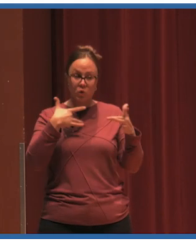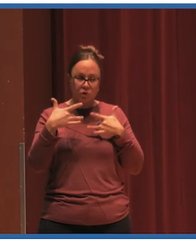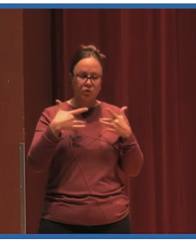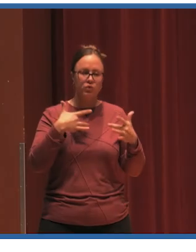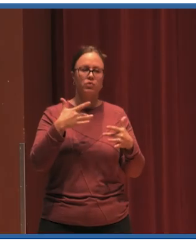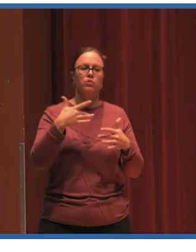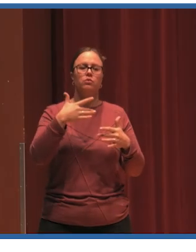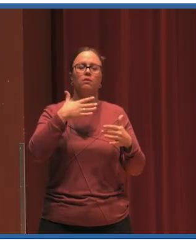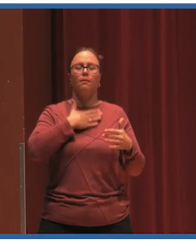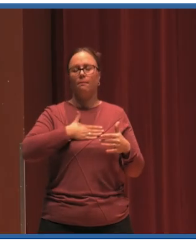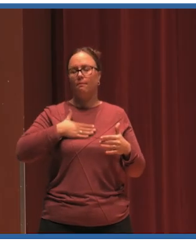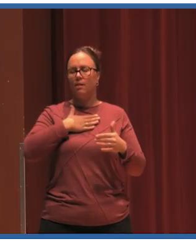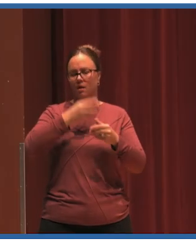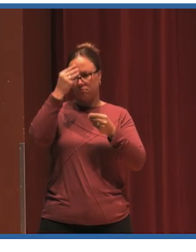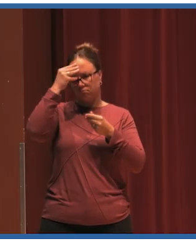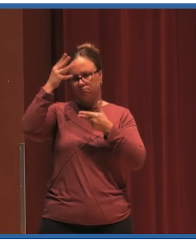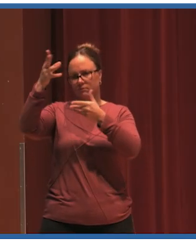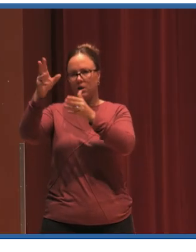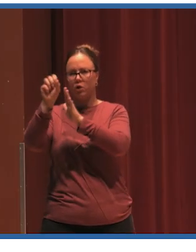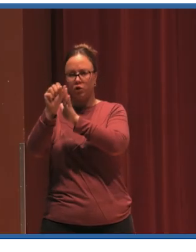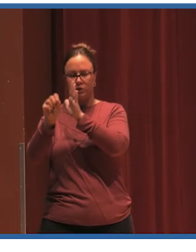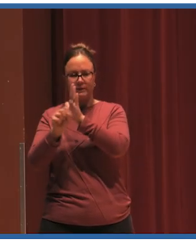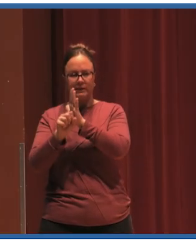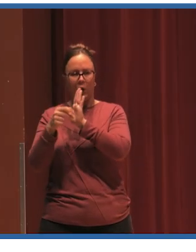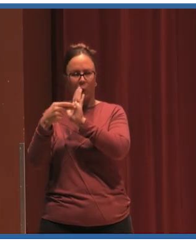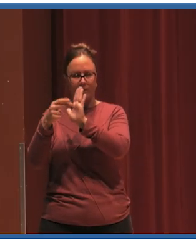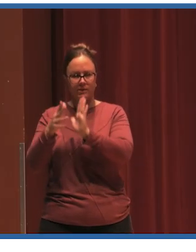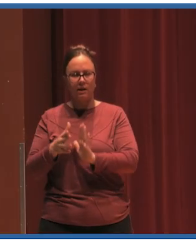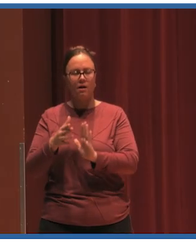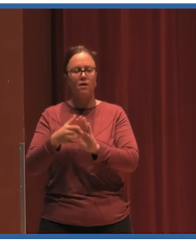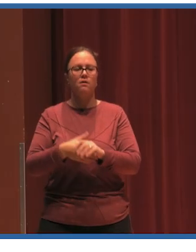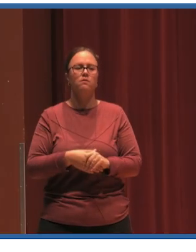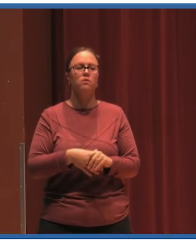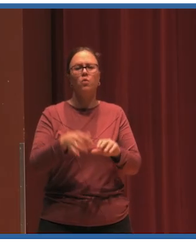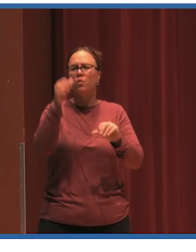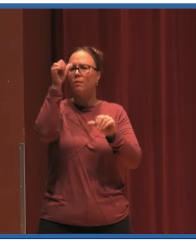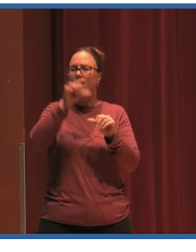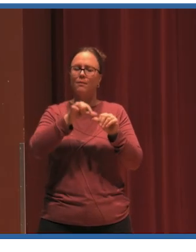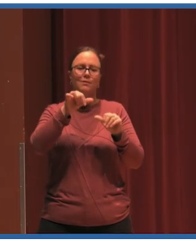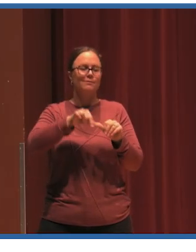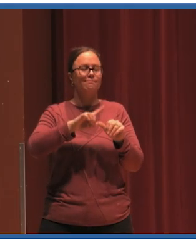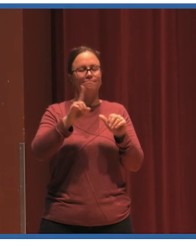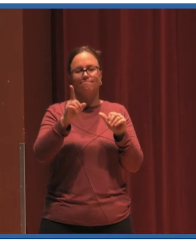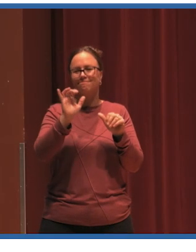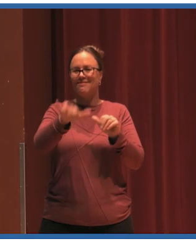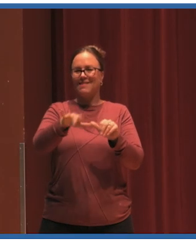needs with your state representatives and local policymakers. And remember that this is only the first step.